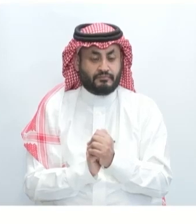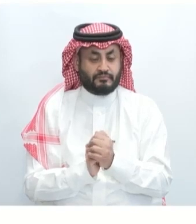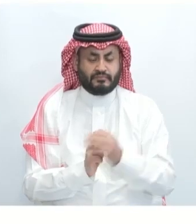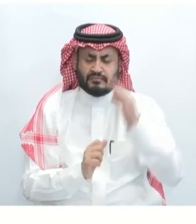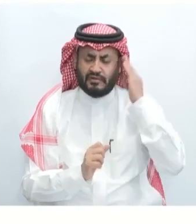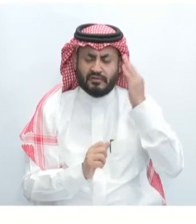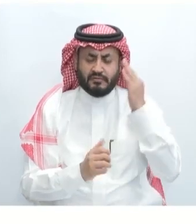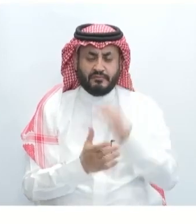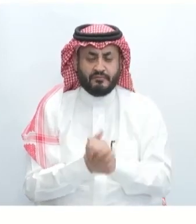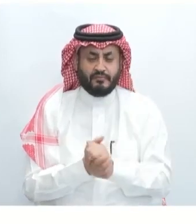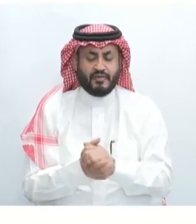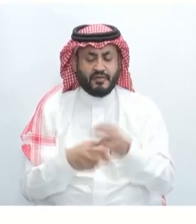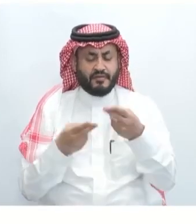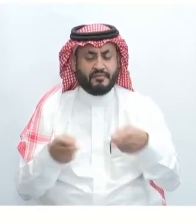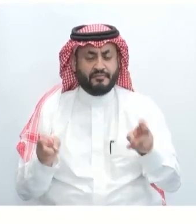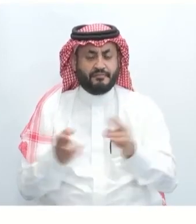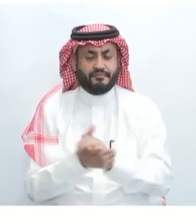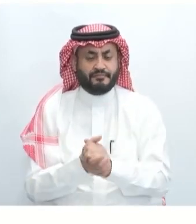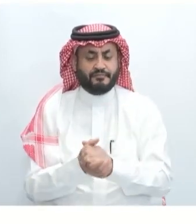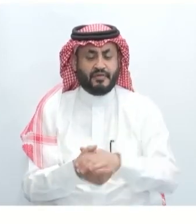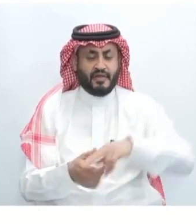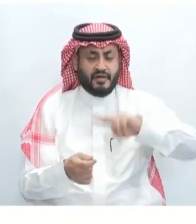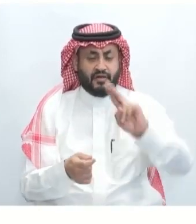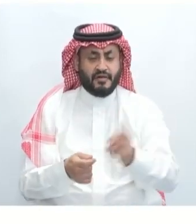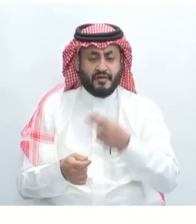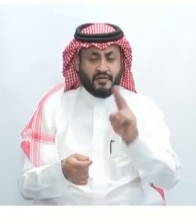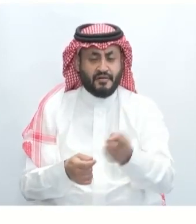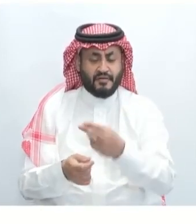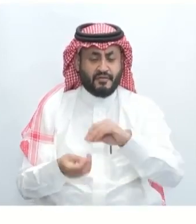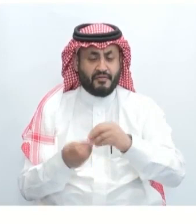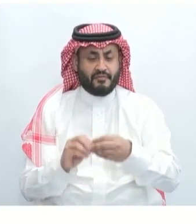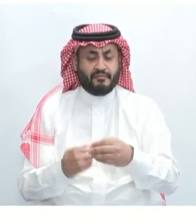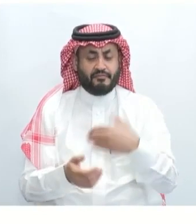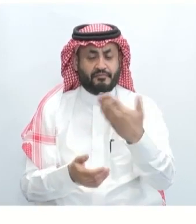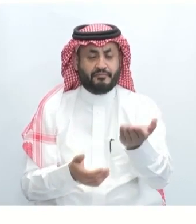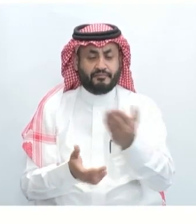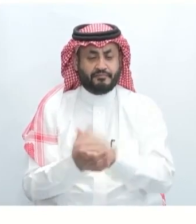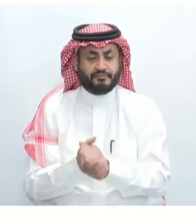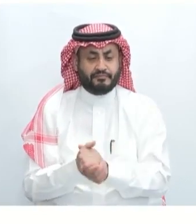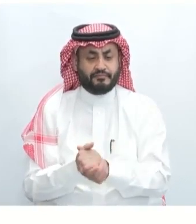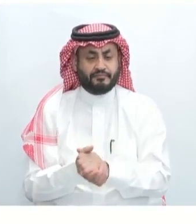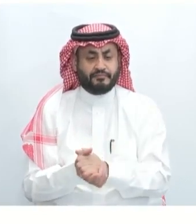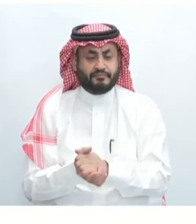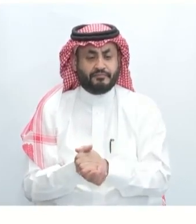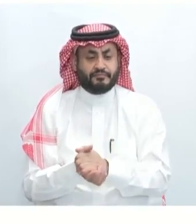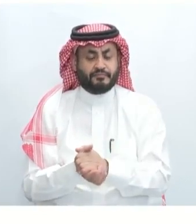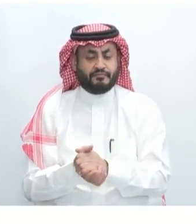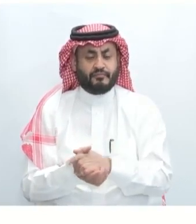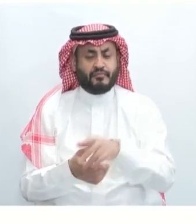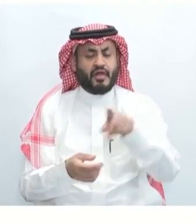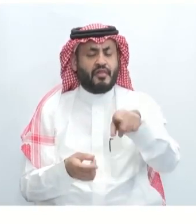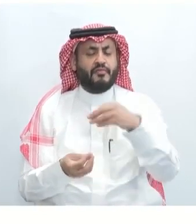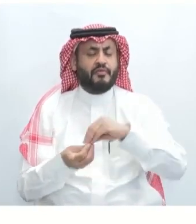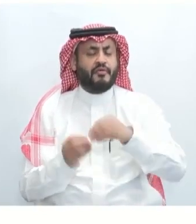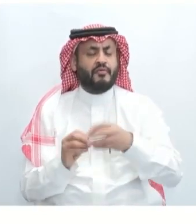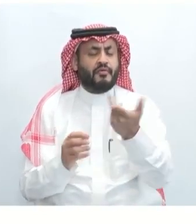listen and chant, color and trace. So what color is it? What